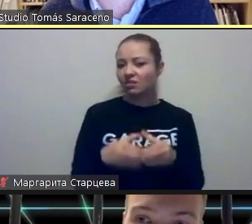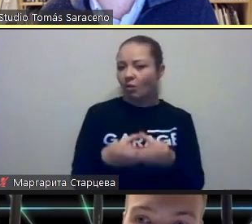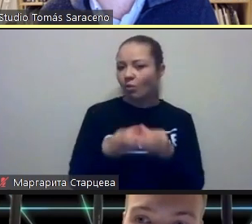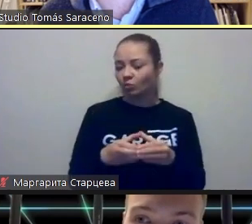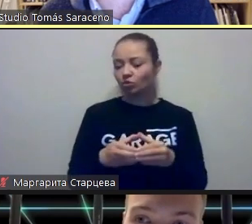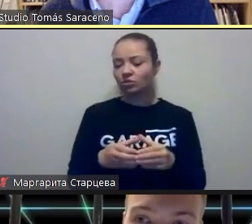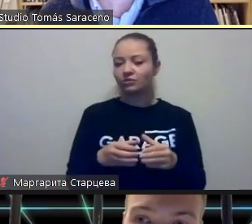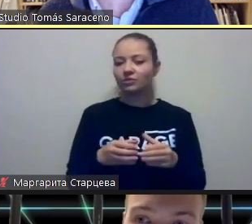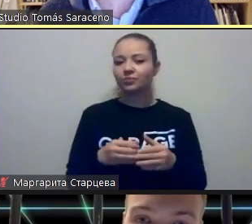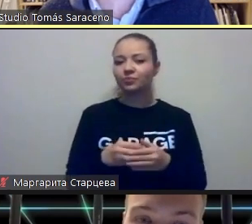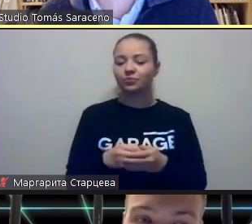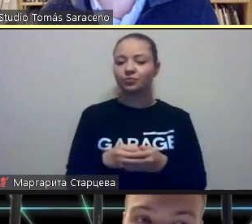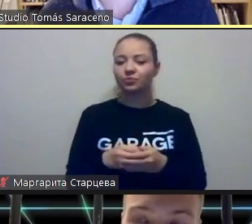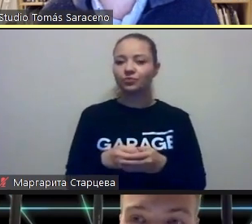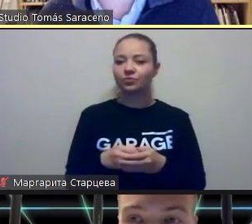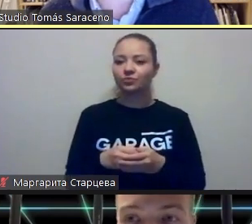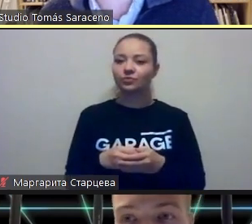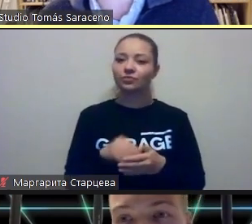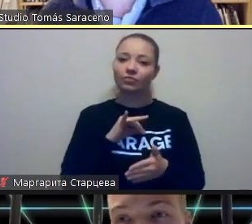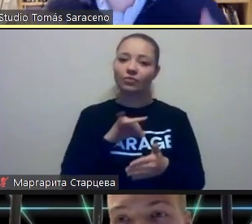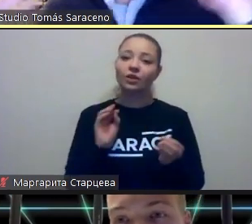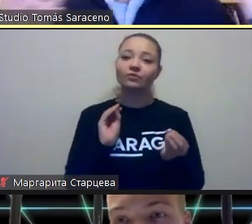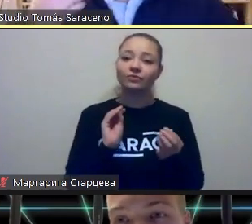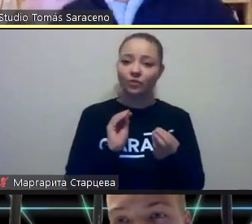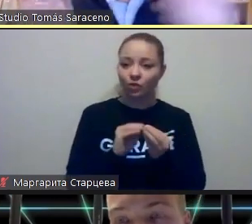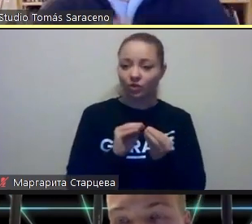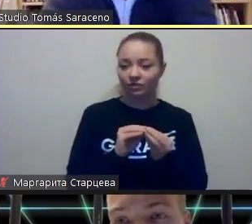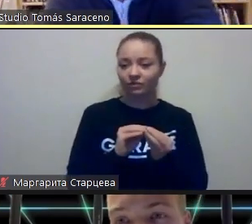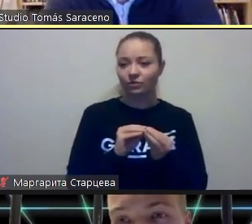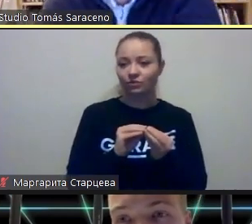sometimes this kind of a huge competition, right?